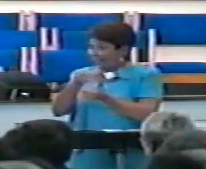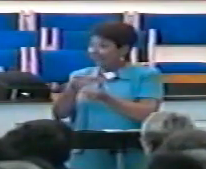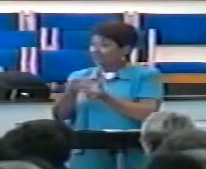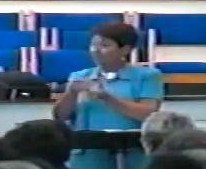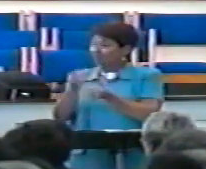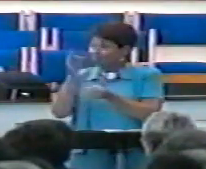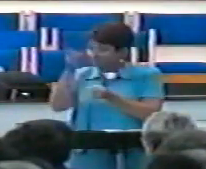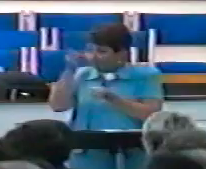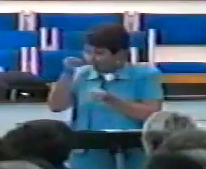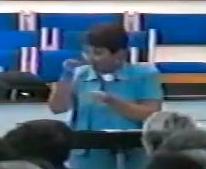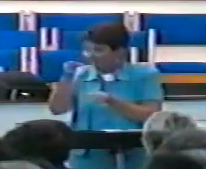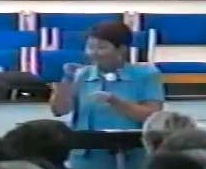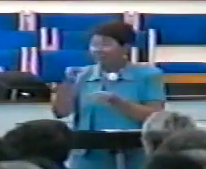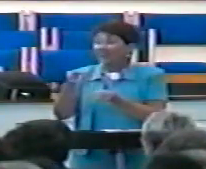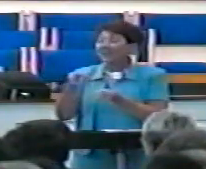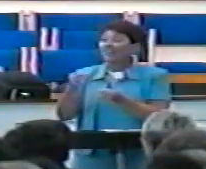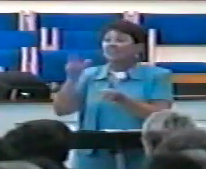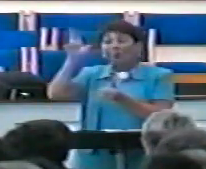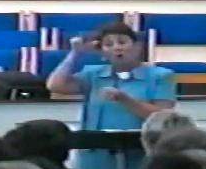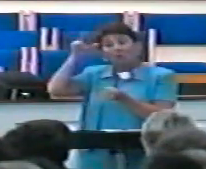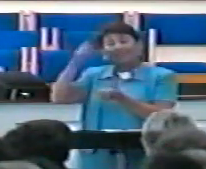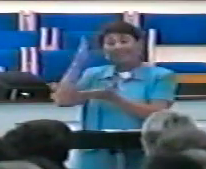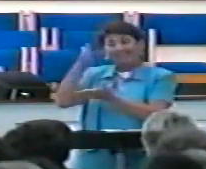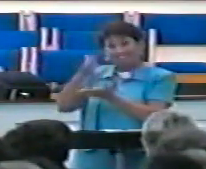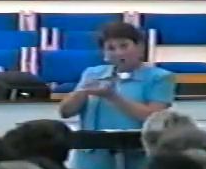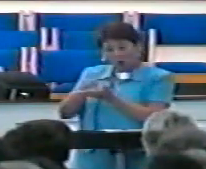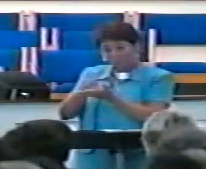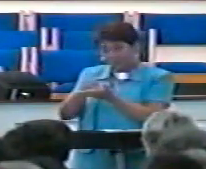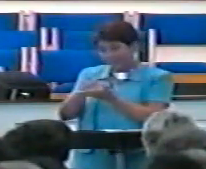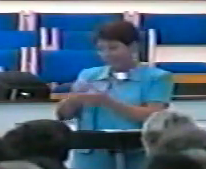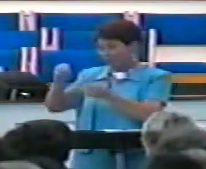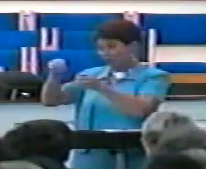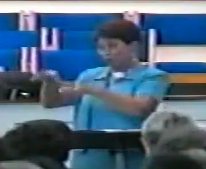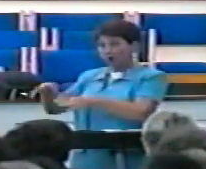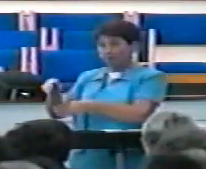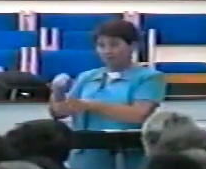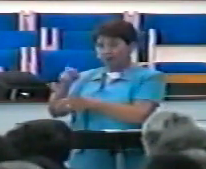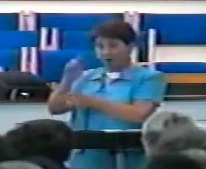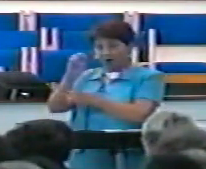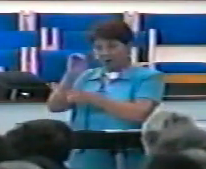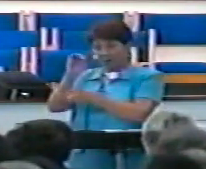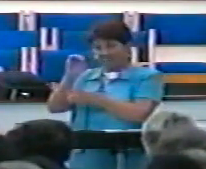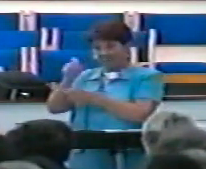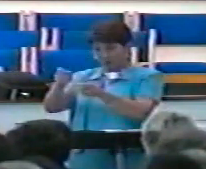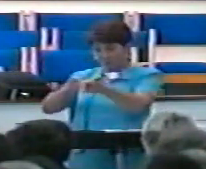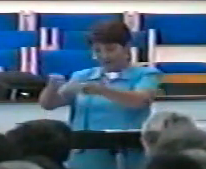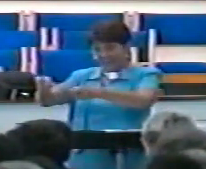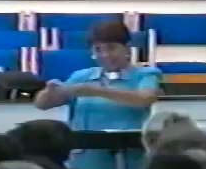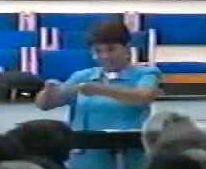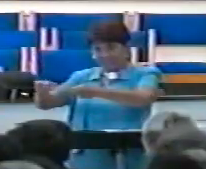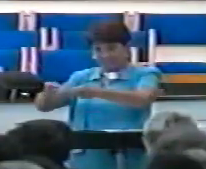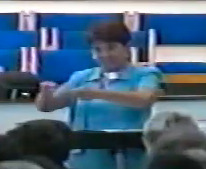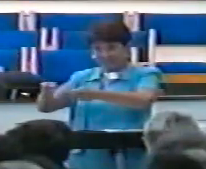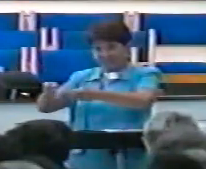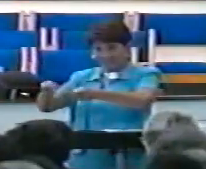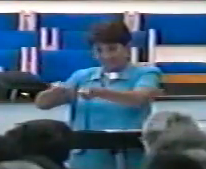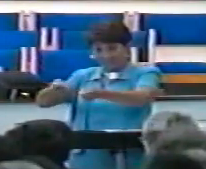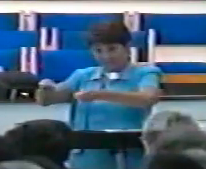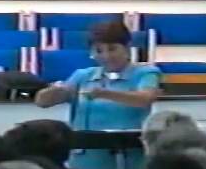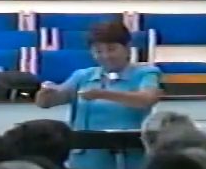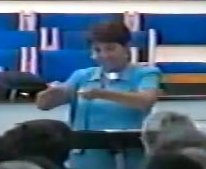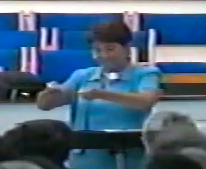the reins, and he slumped over. People began to rush to where he was, and they said, why in the world did you do that? Why